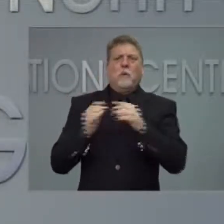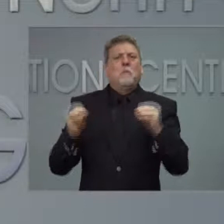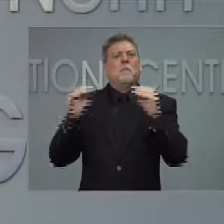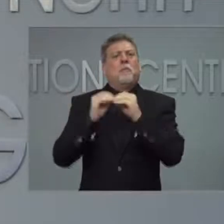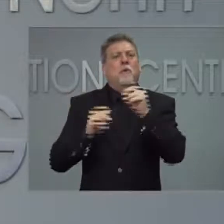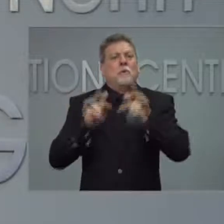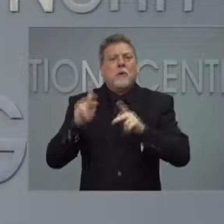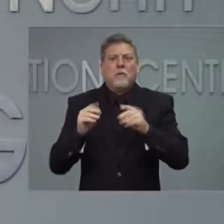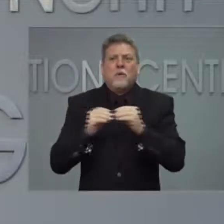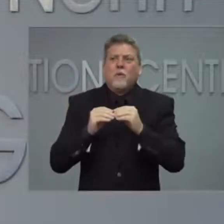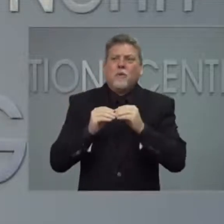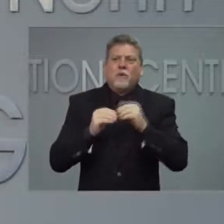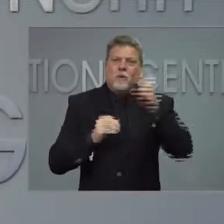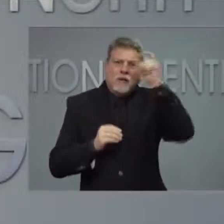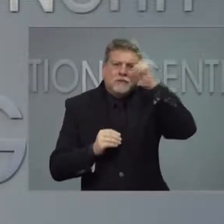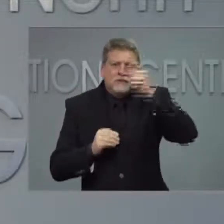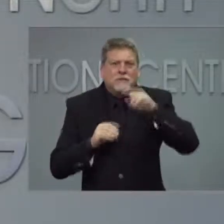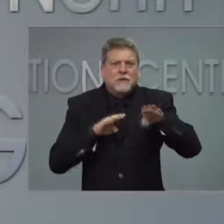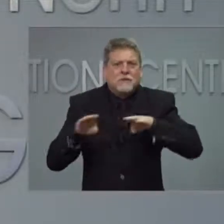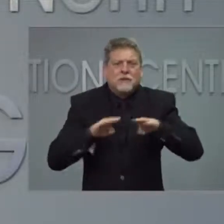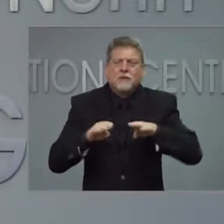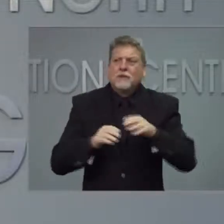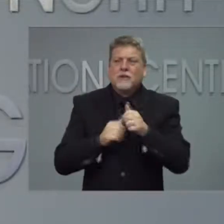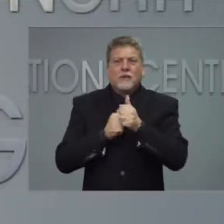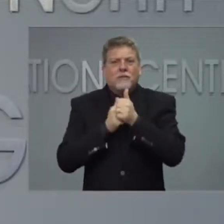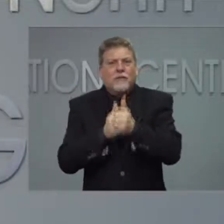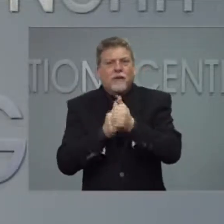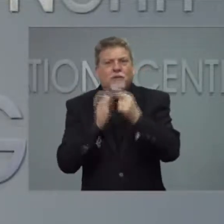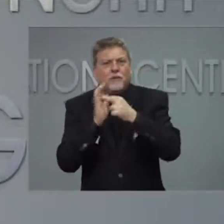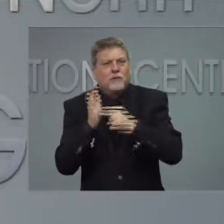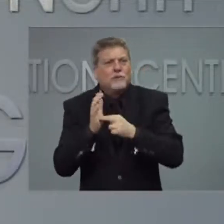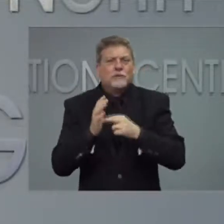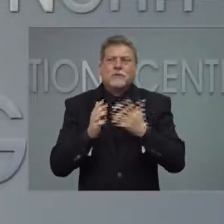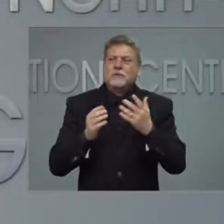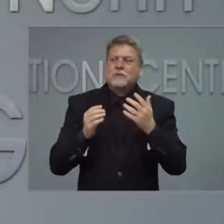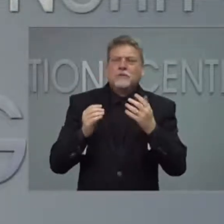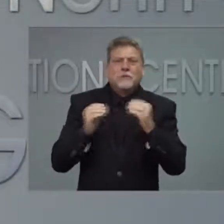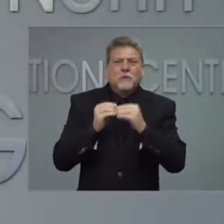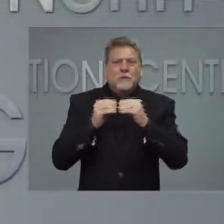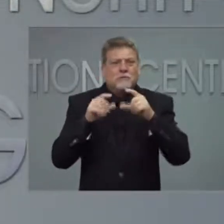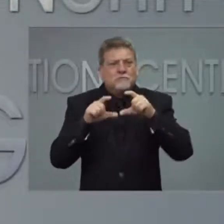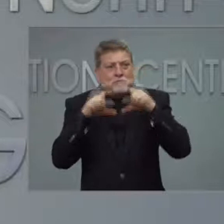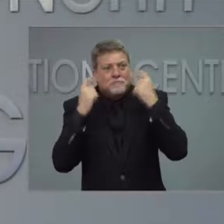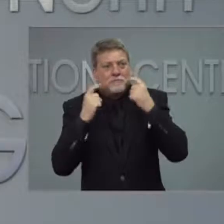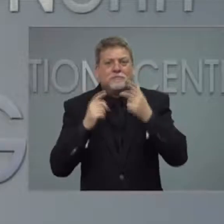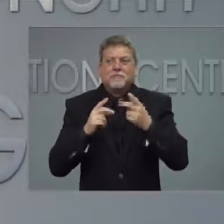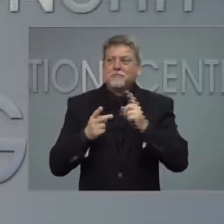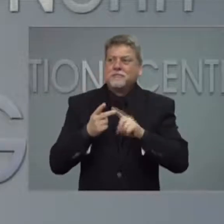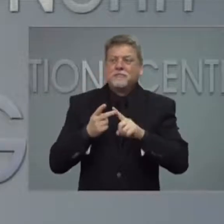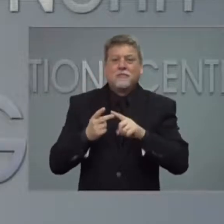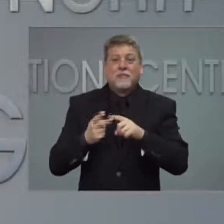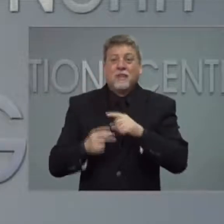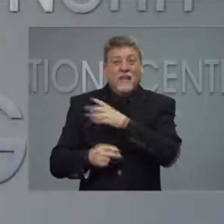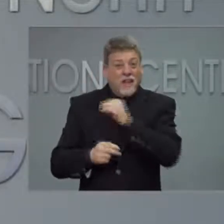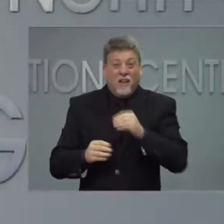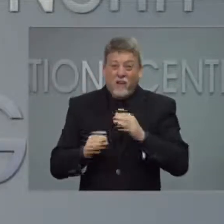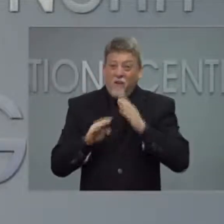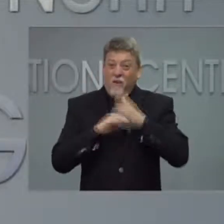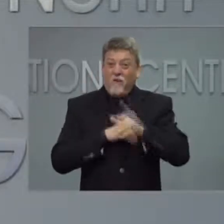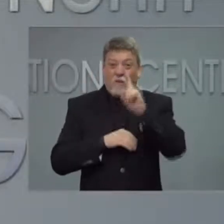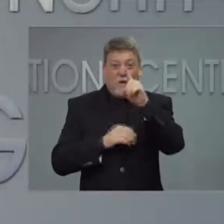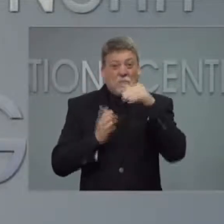the fact that, as Dr. Cohen says, we've gotten over 1 million people vaccinated, over 2